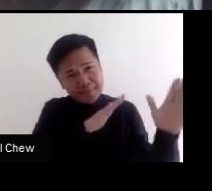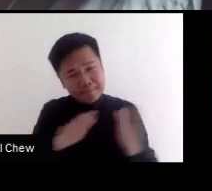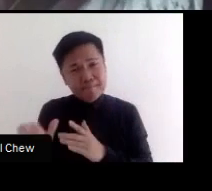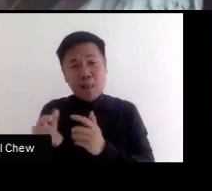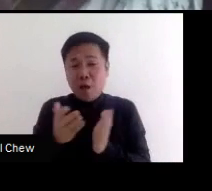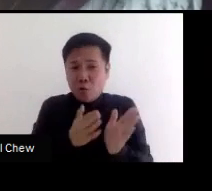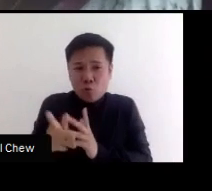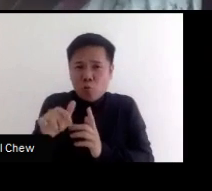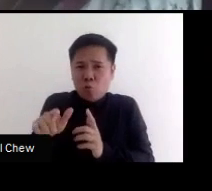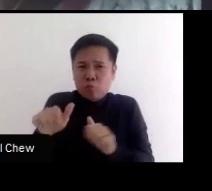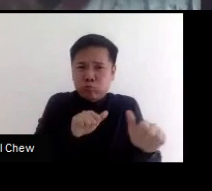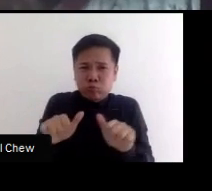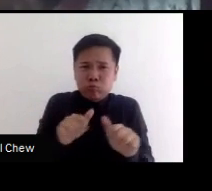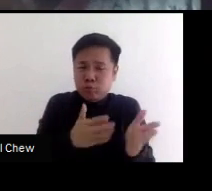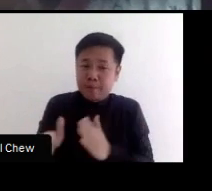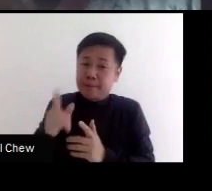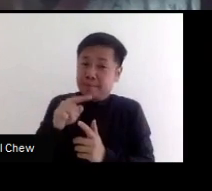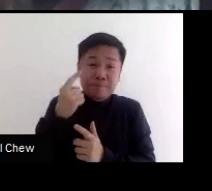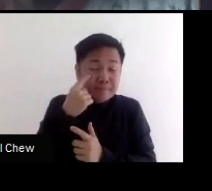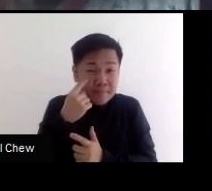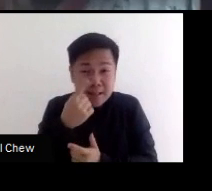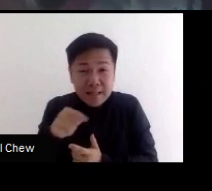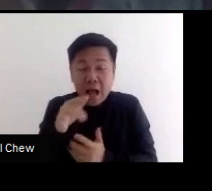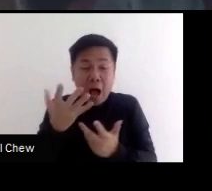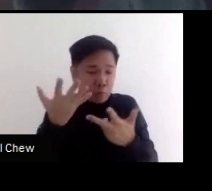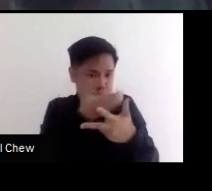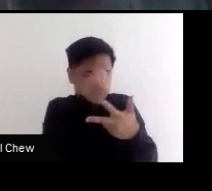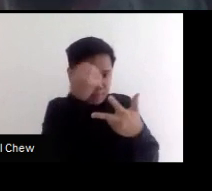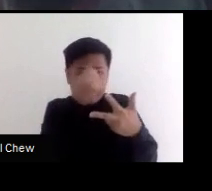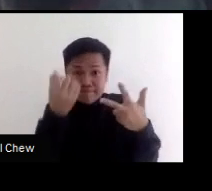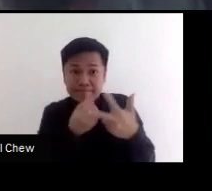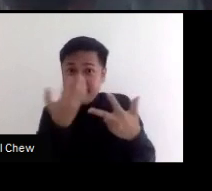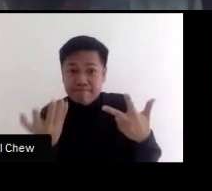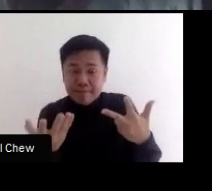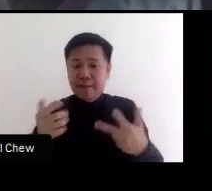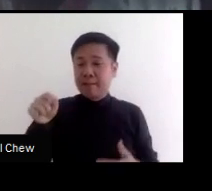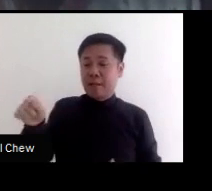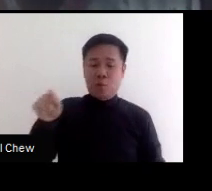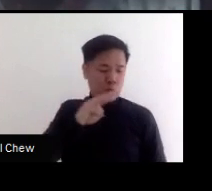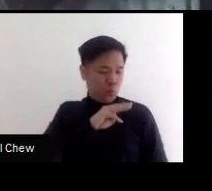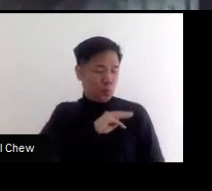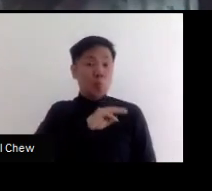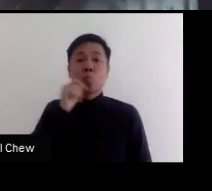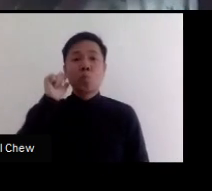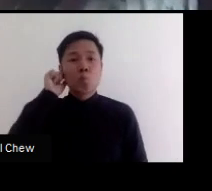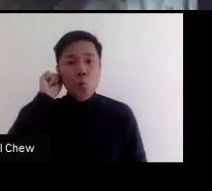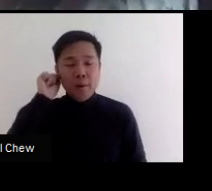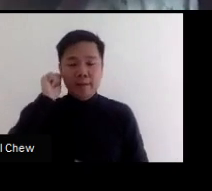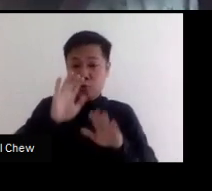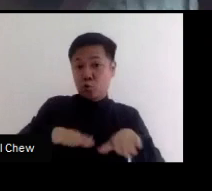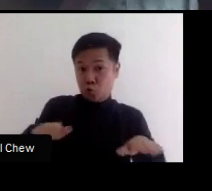for achieving those goals. Ministry of Women and Children Affairs vision is